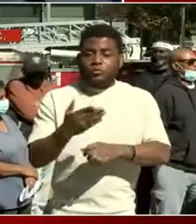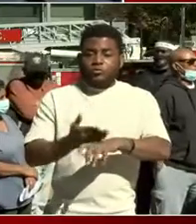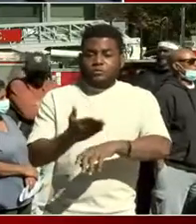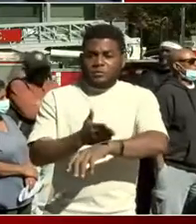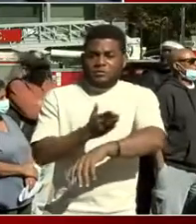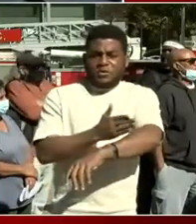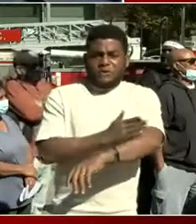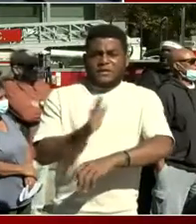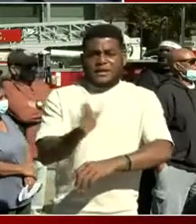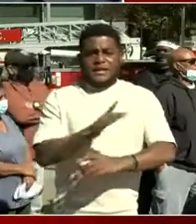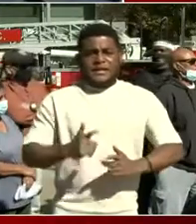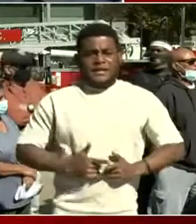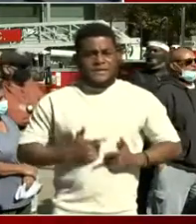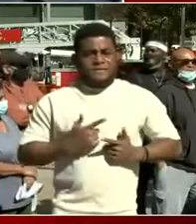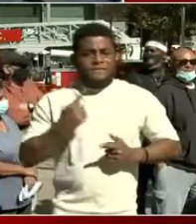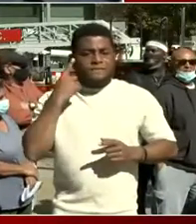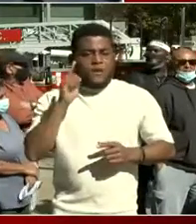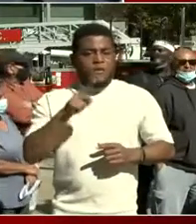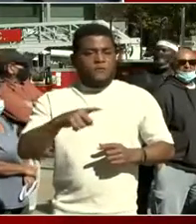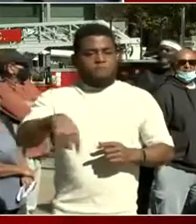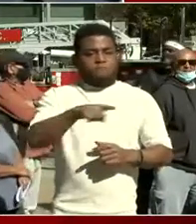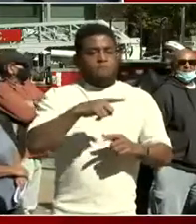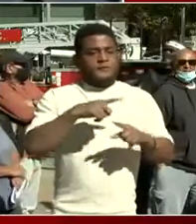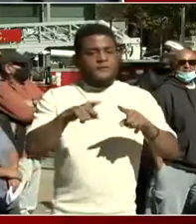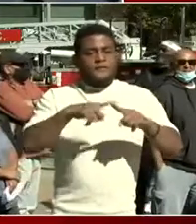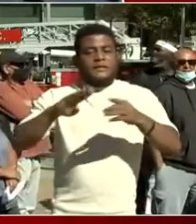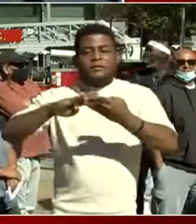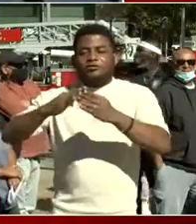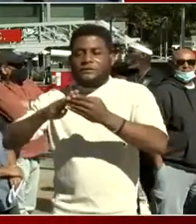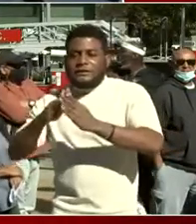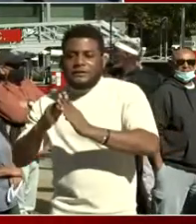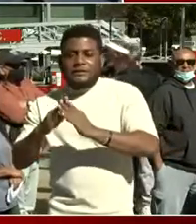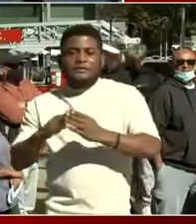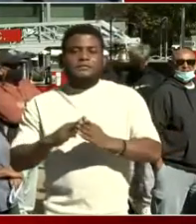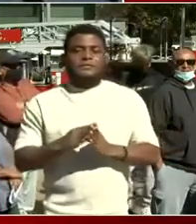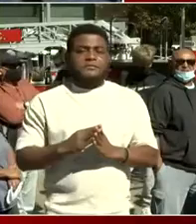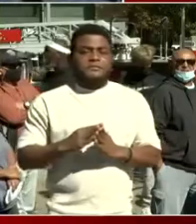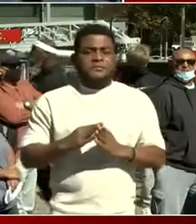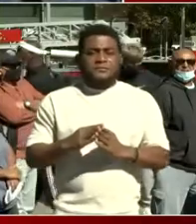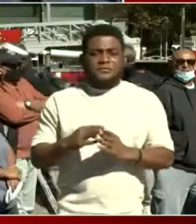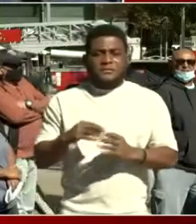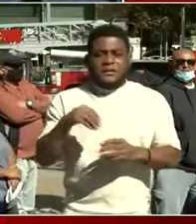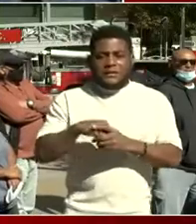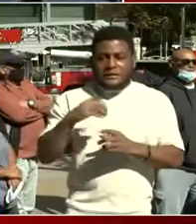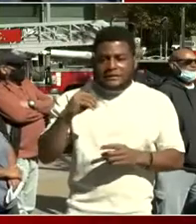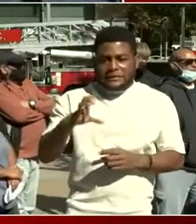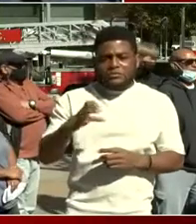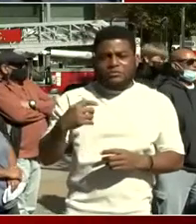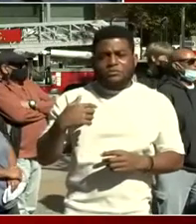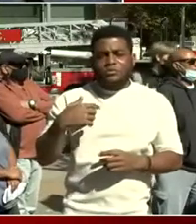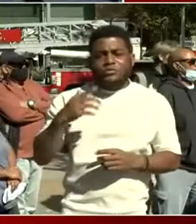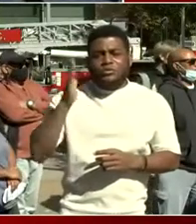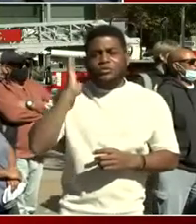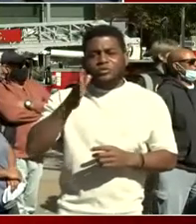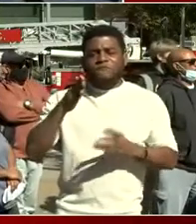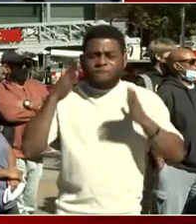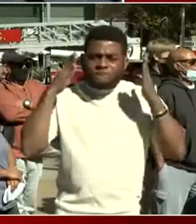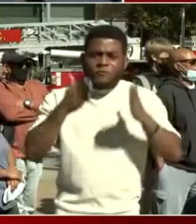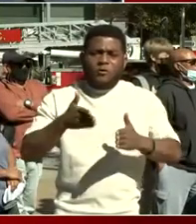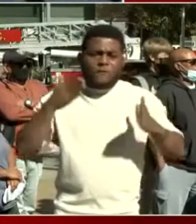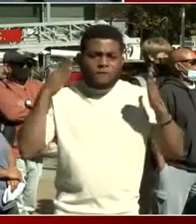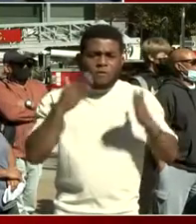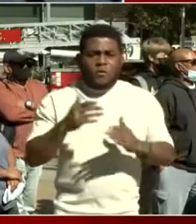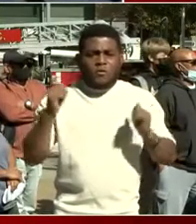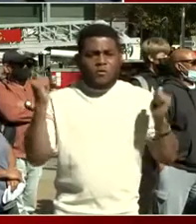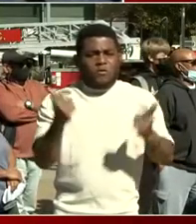community. Together, we can accomplish these goals by continuing to focus patrol assets and resources in these areas